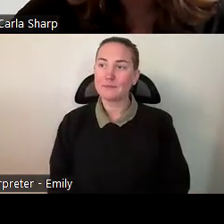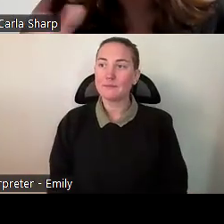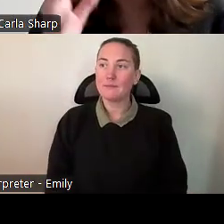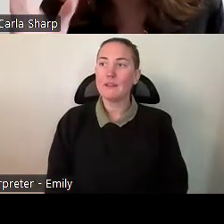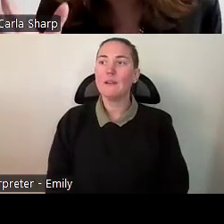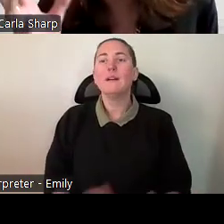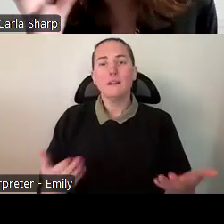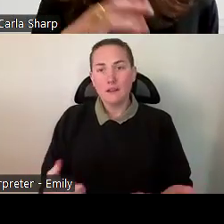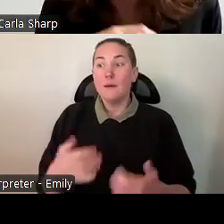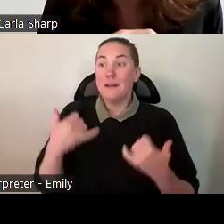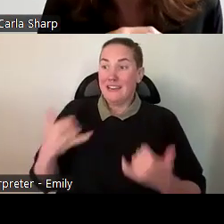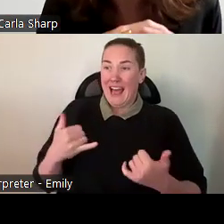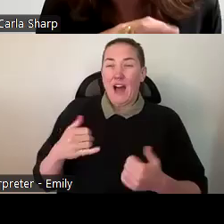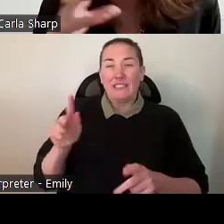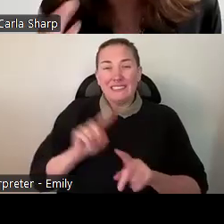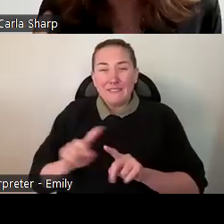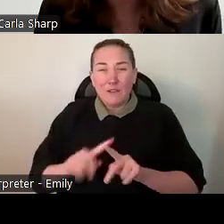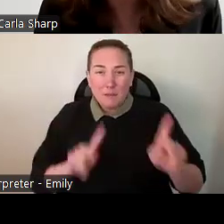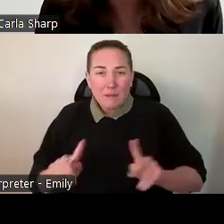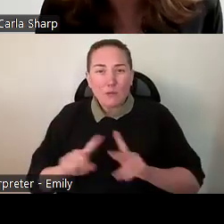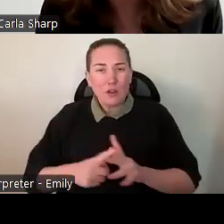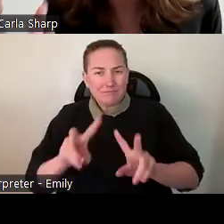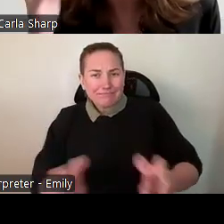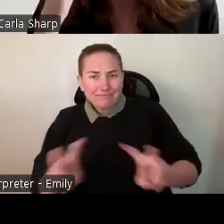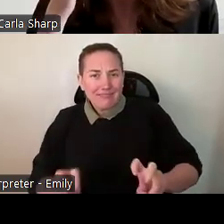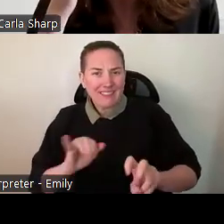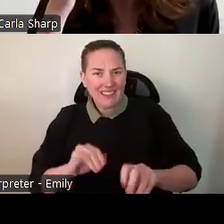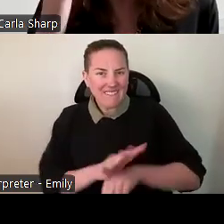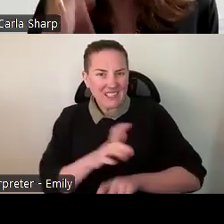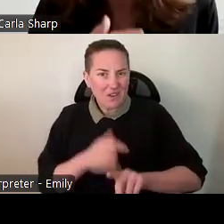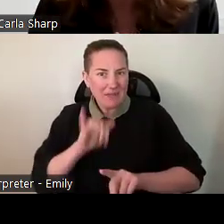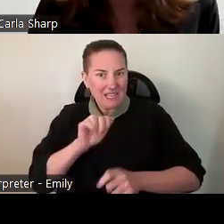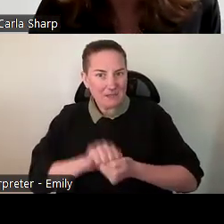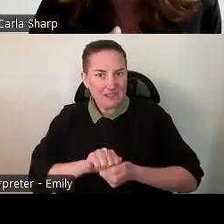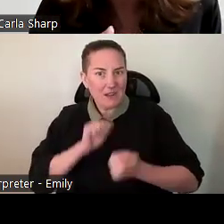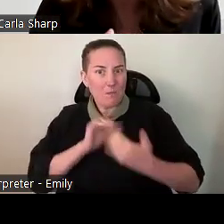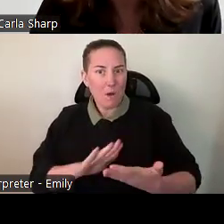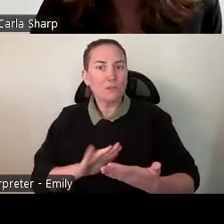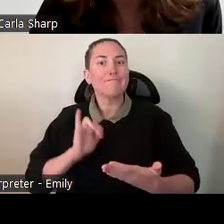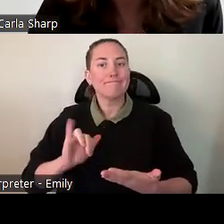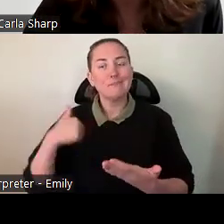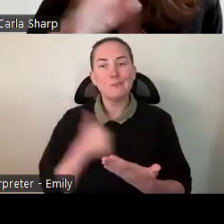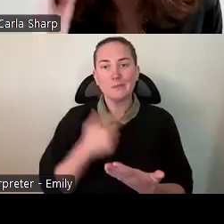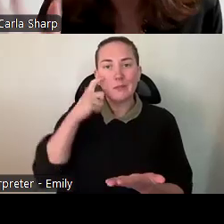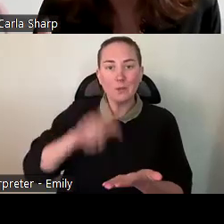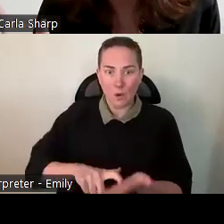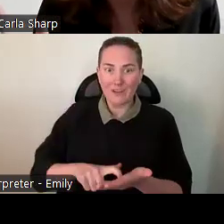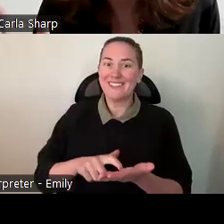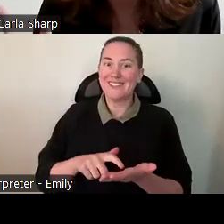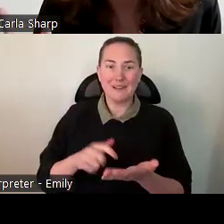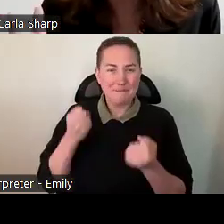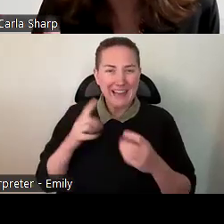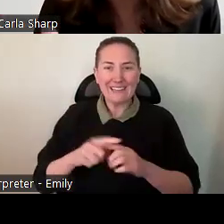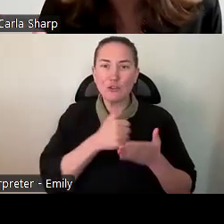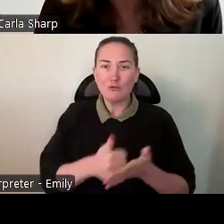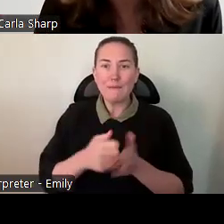like Bruce or Peter started analyzing the effects of this, we discovered that we have a lot of treatment